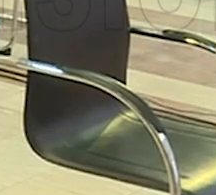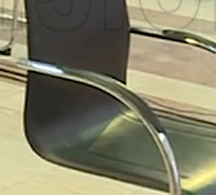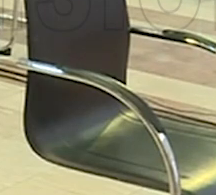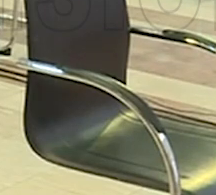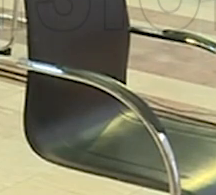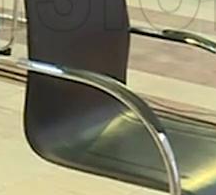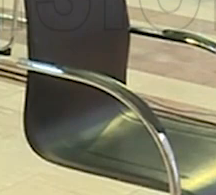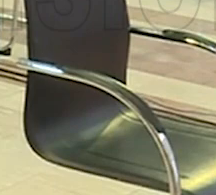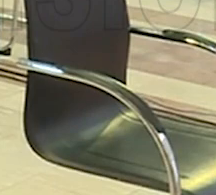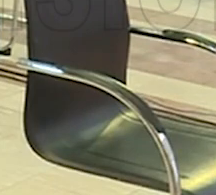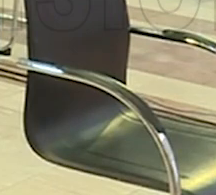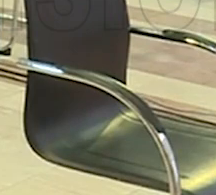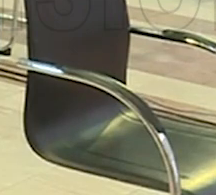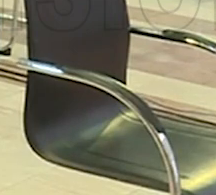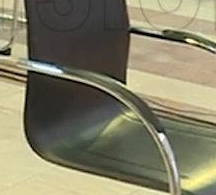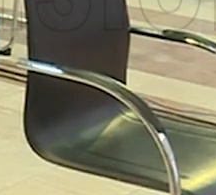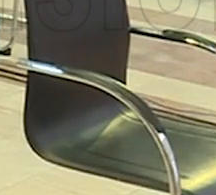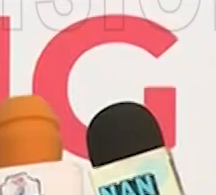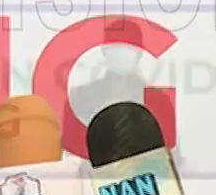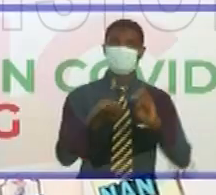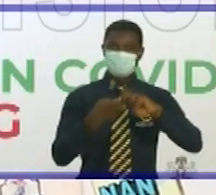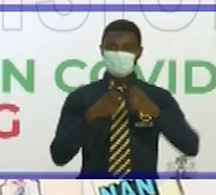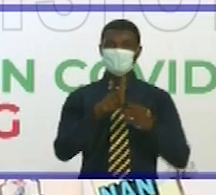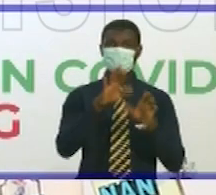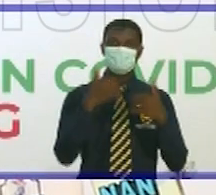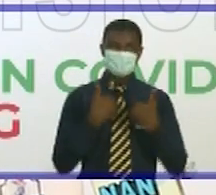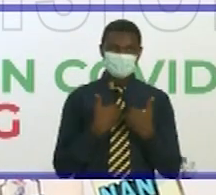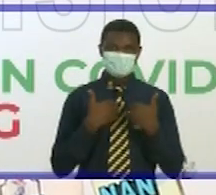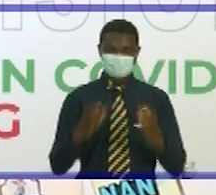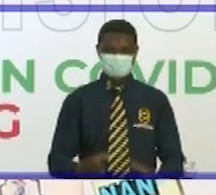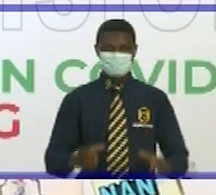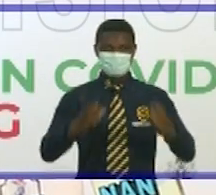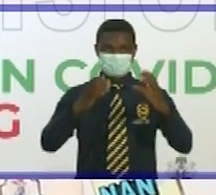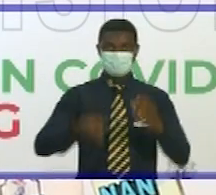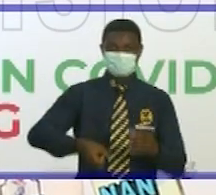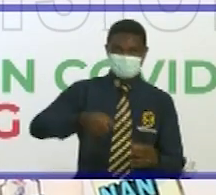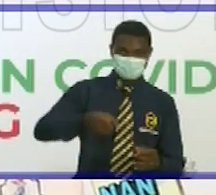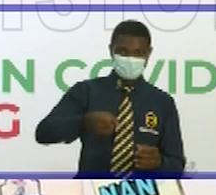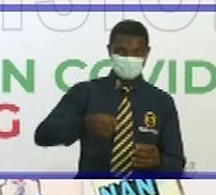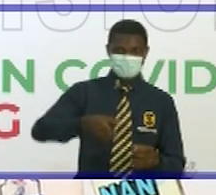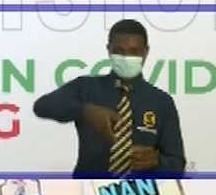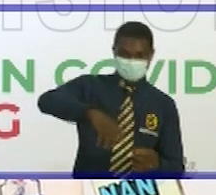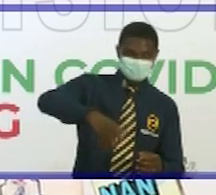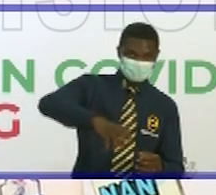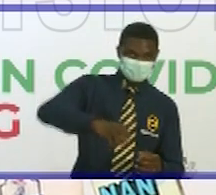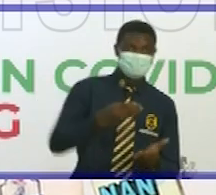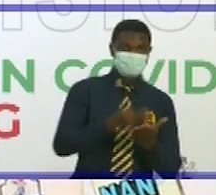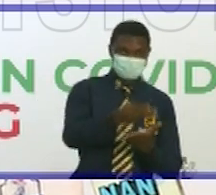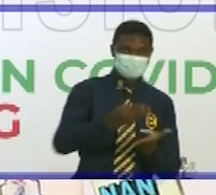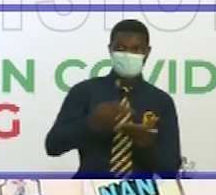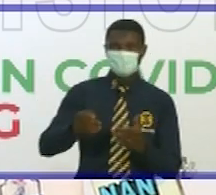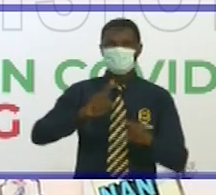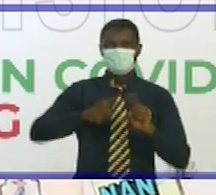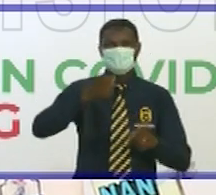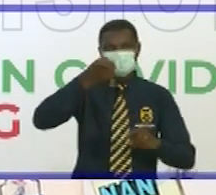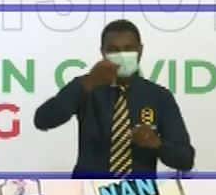already gotten the bucket and a tap, but you don't know how to insert the tap to the bucket so that it starts turning it into